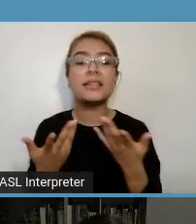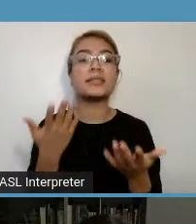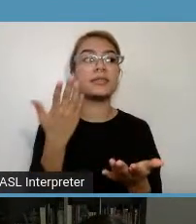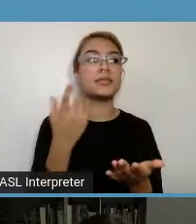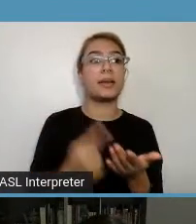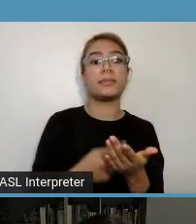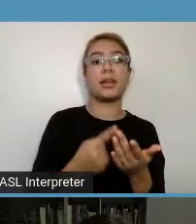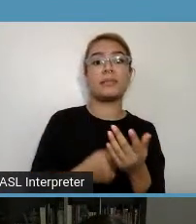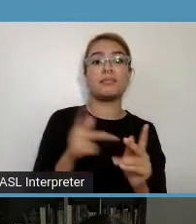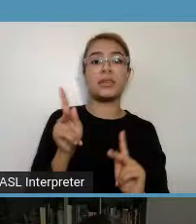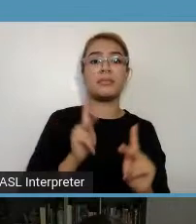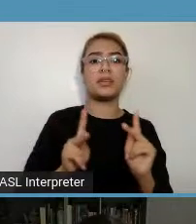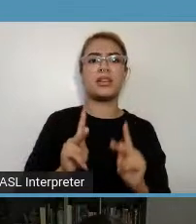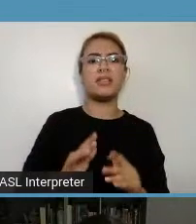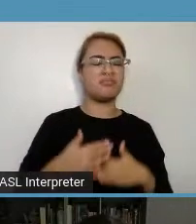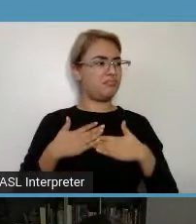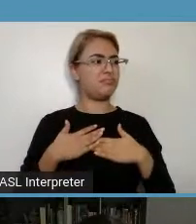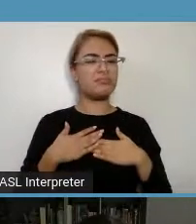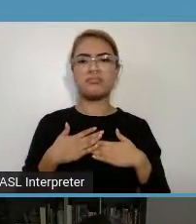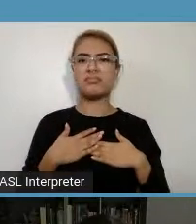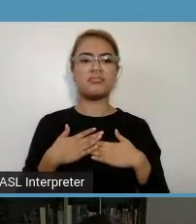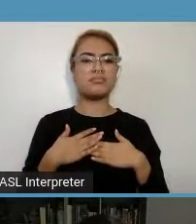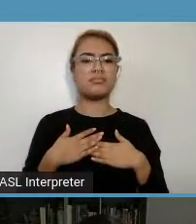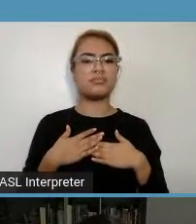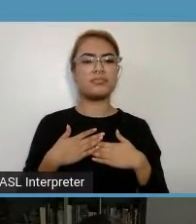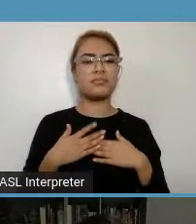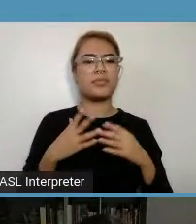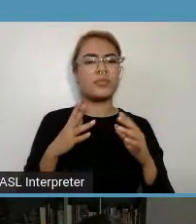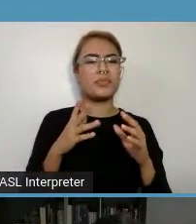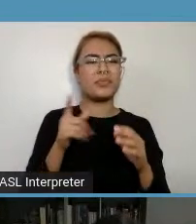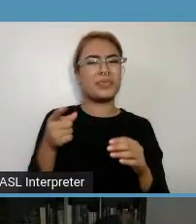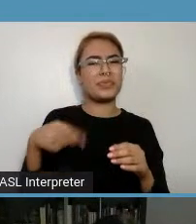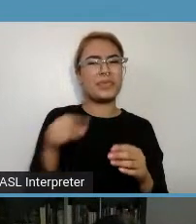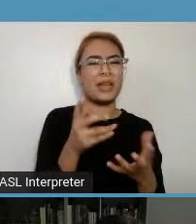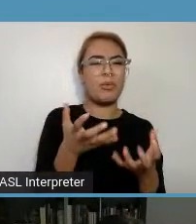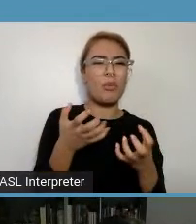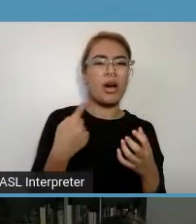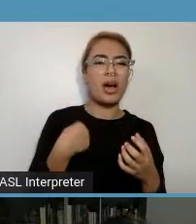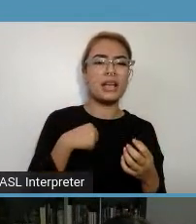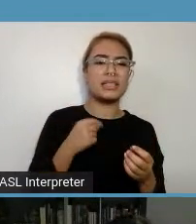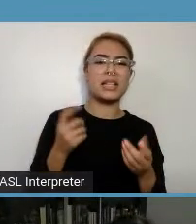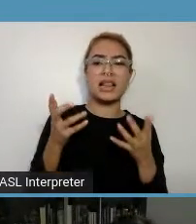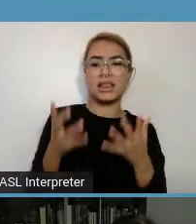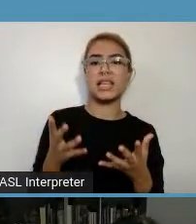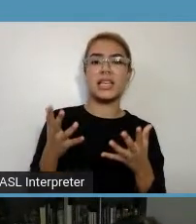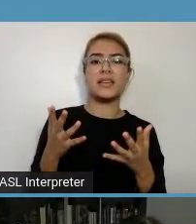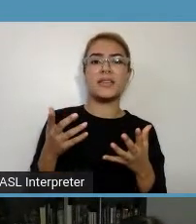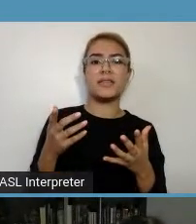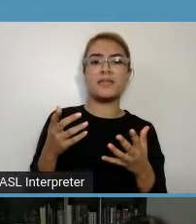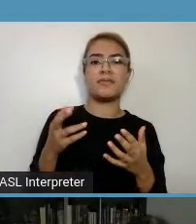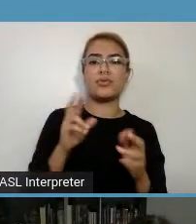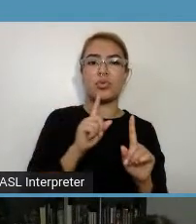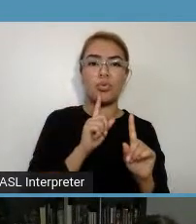Sometimes people get really defensive. They would like us to leave that extermination order on microfilm buried in the vault at the